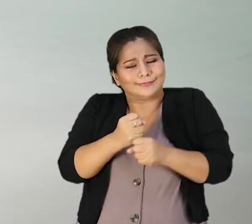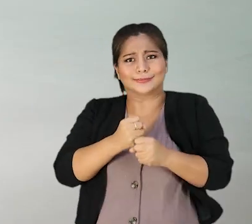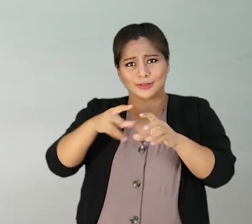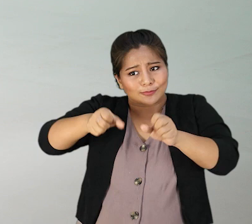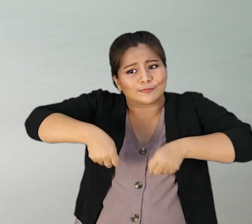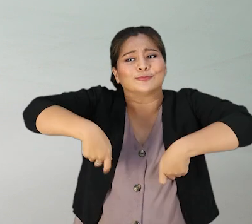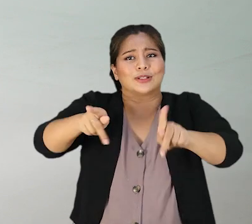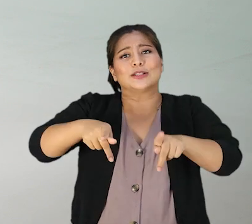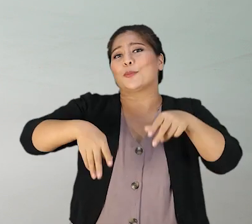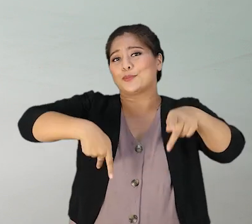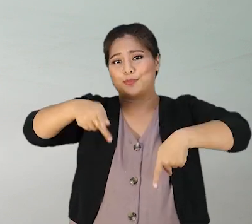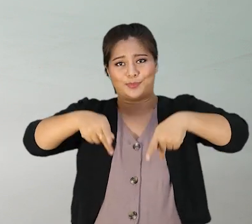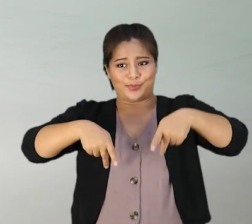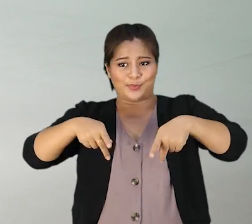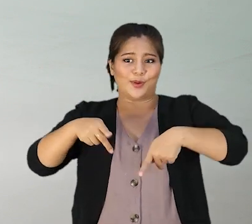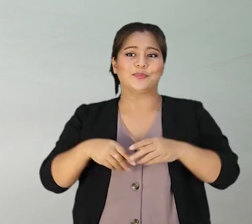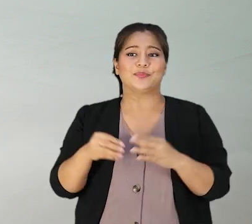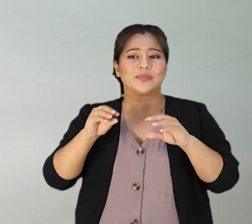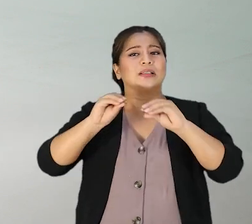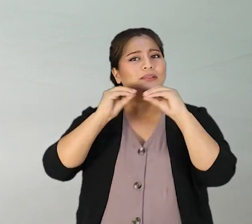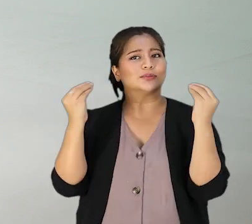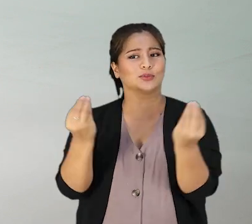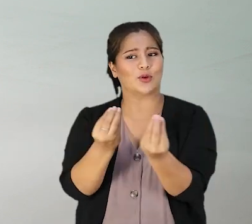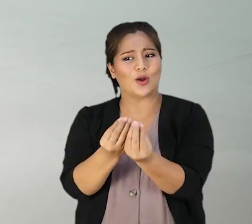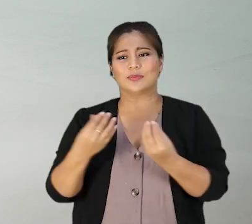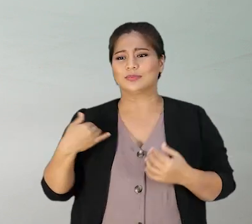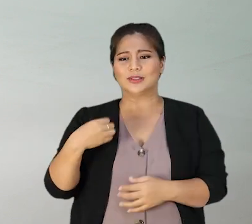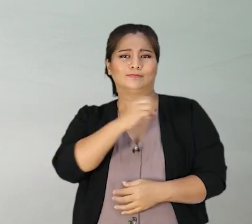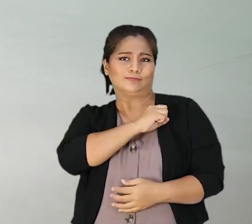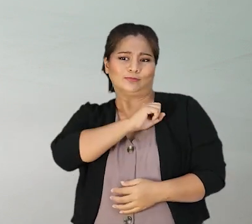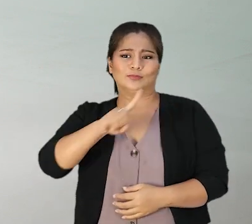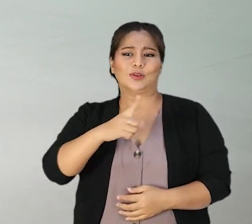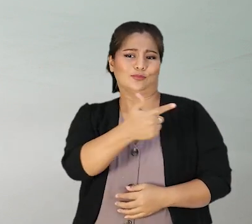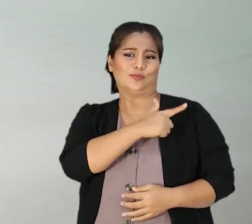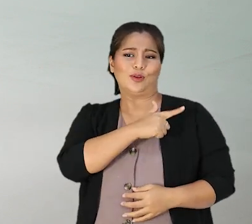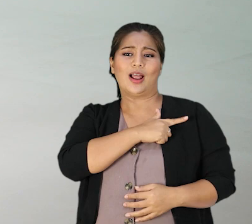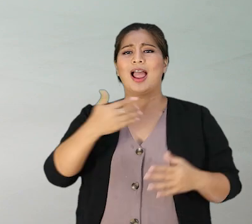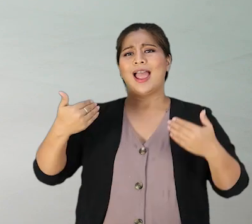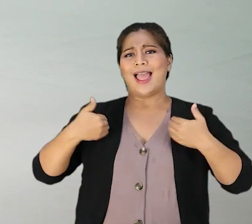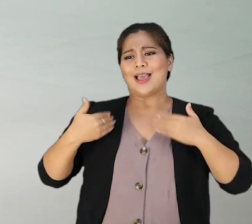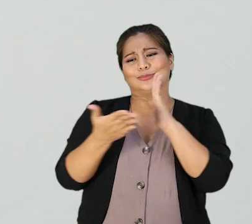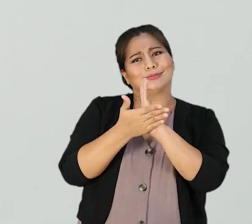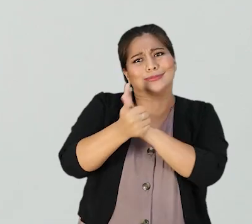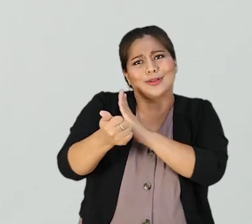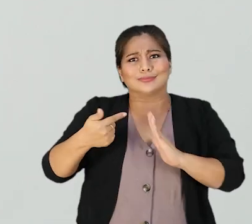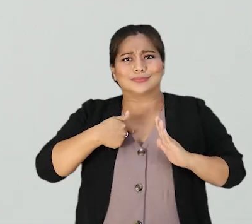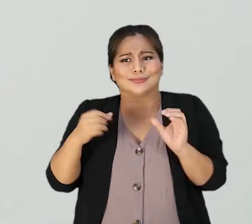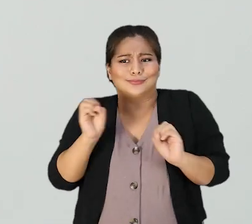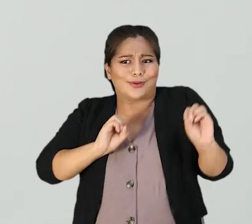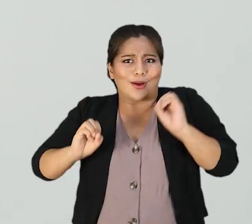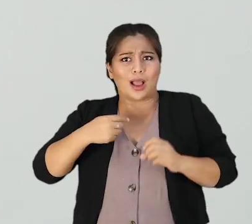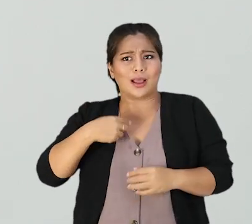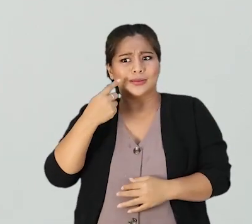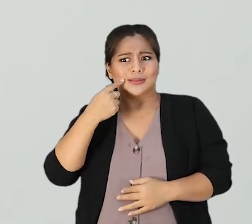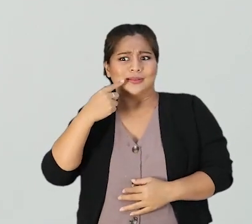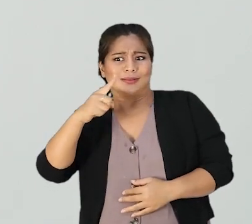First, we get to give an opportunity to people. Secondly, the organization will receive staff's loyalty. They have skills we don't